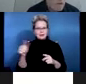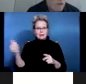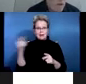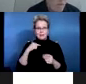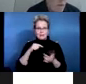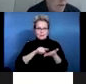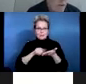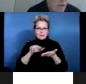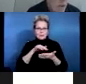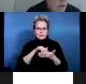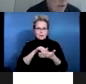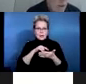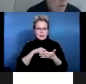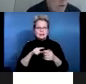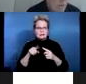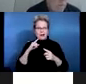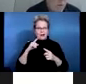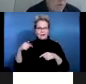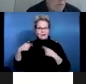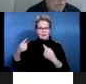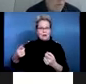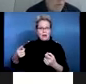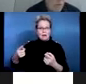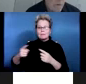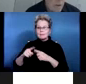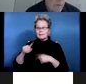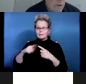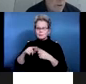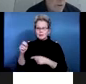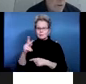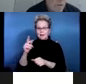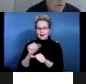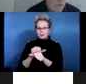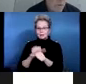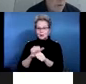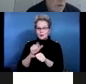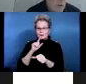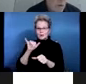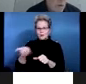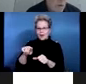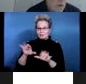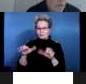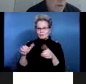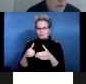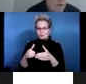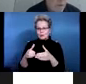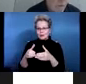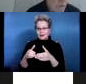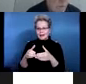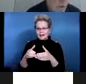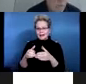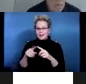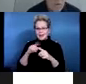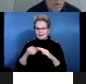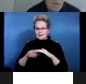had been done in terms of return to work among this population that showed less than